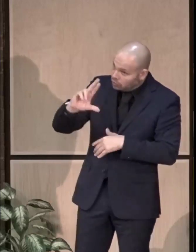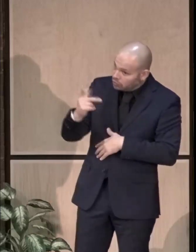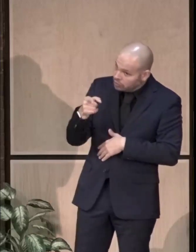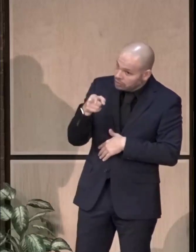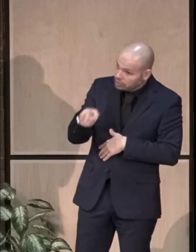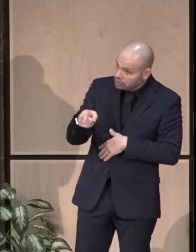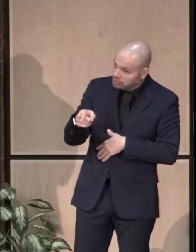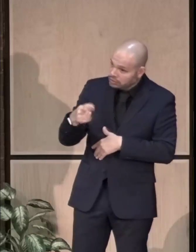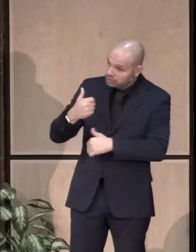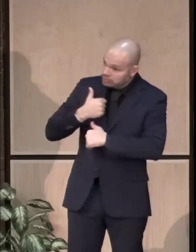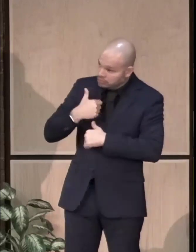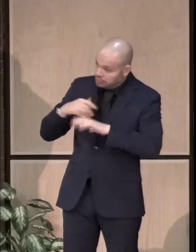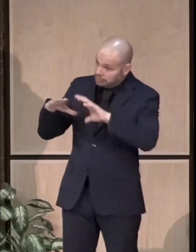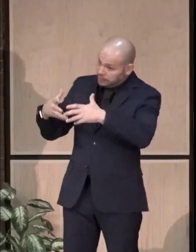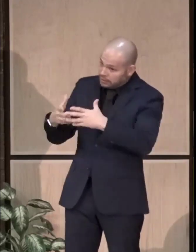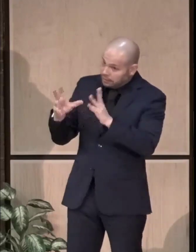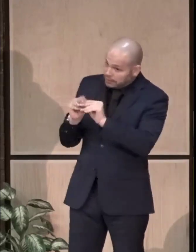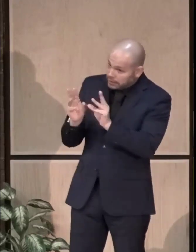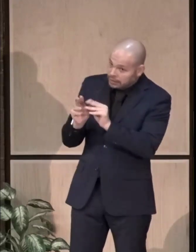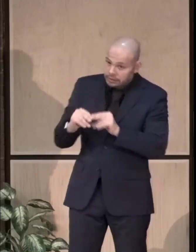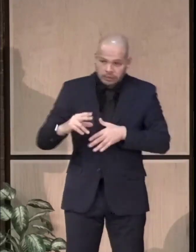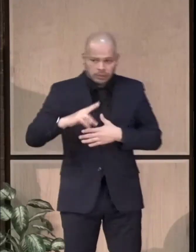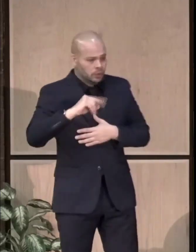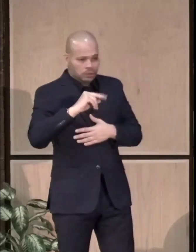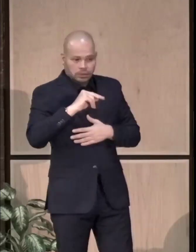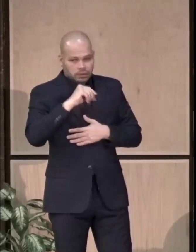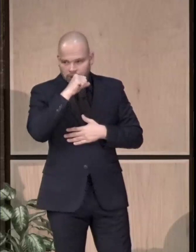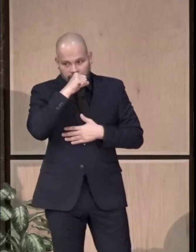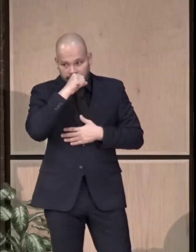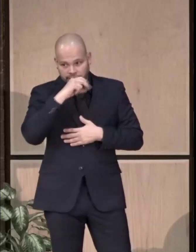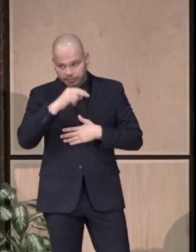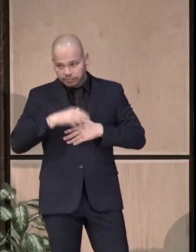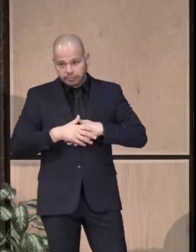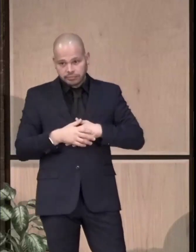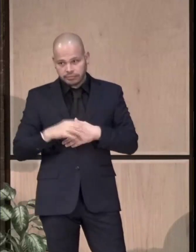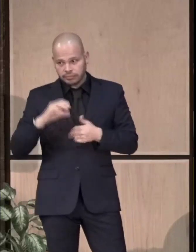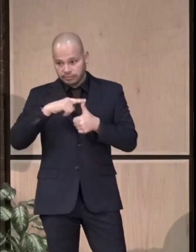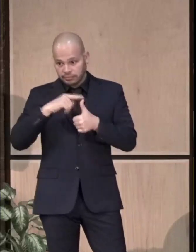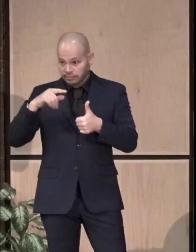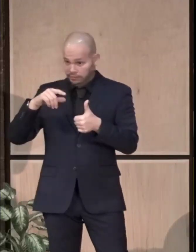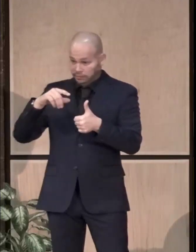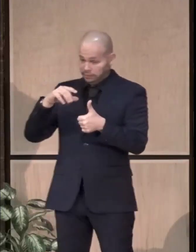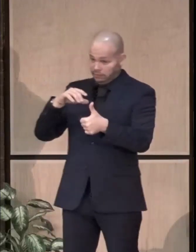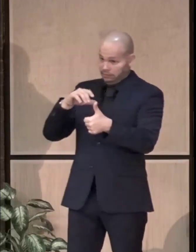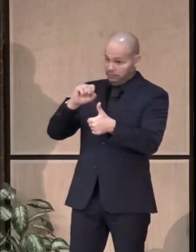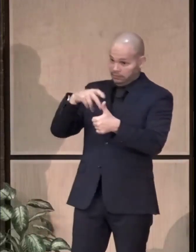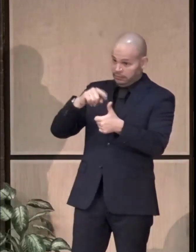and October. Yes. Was Card excused from either of